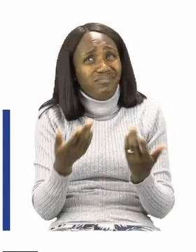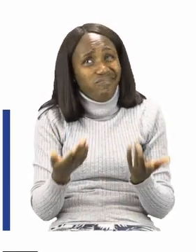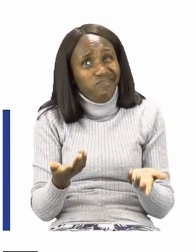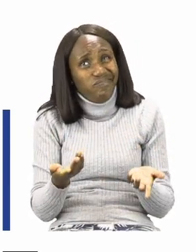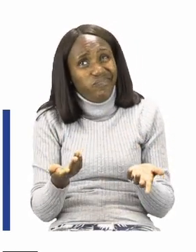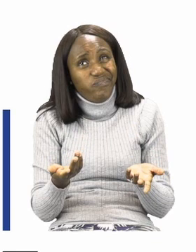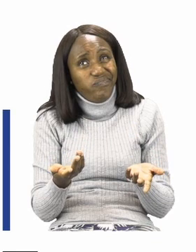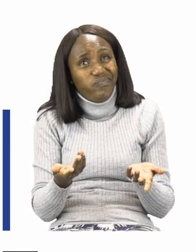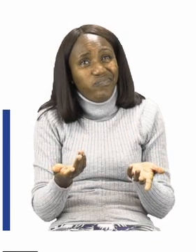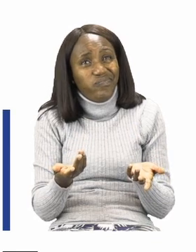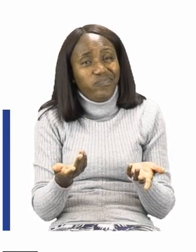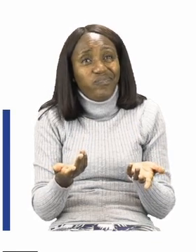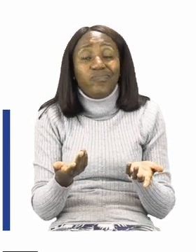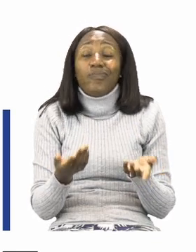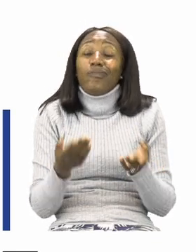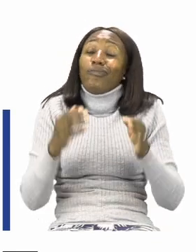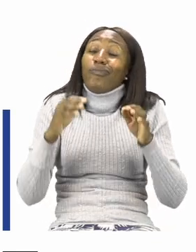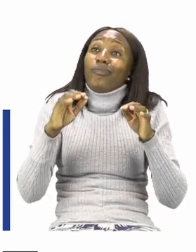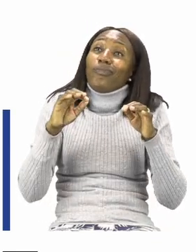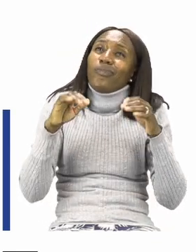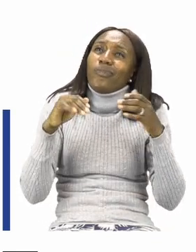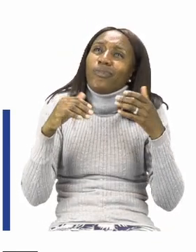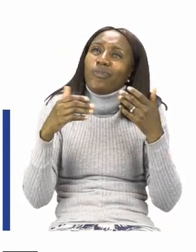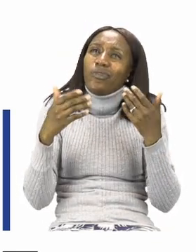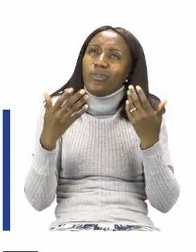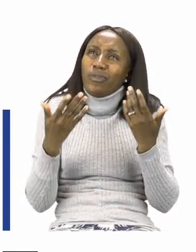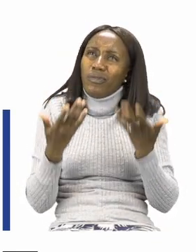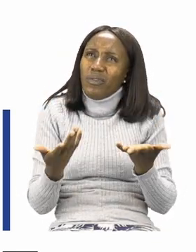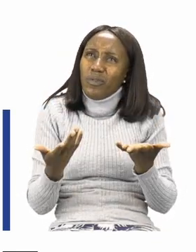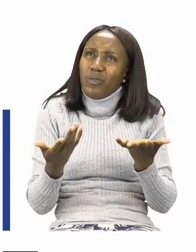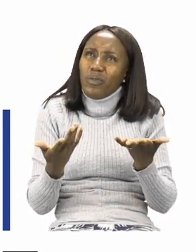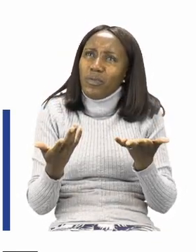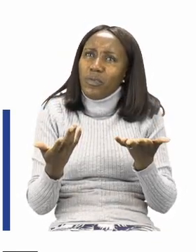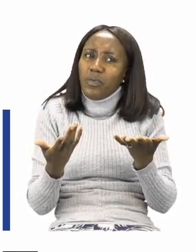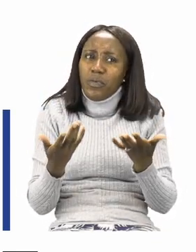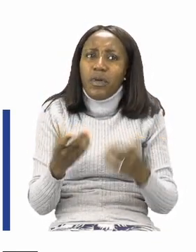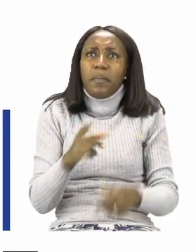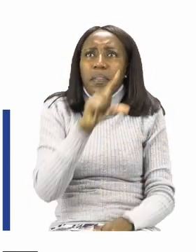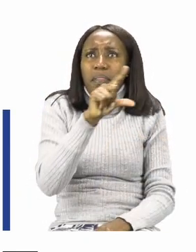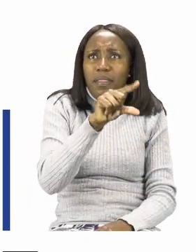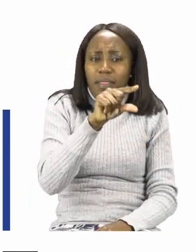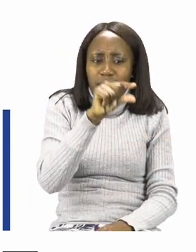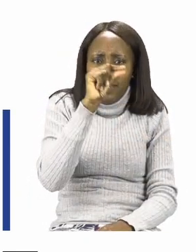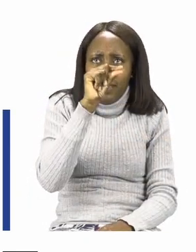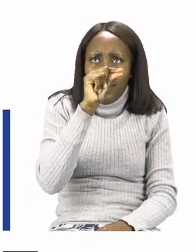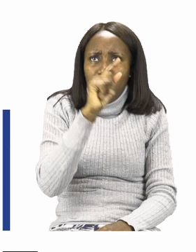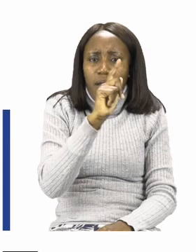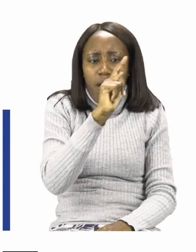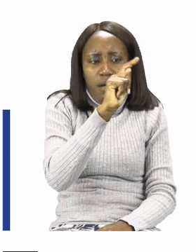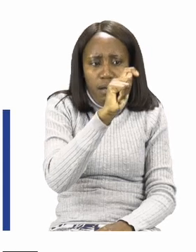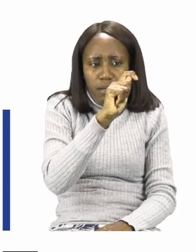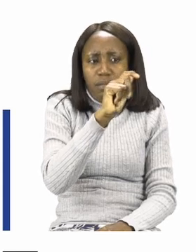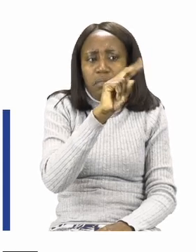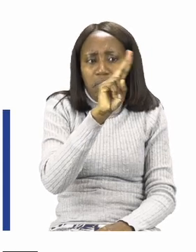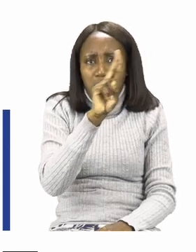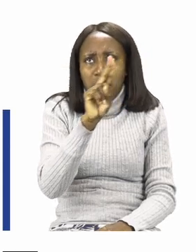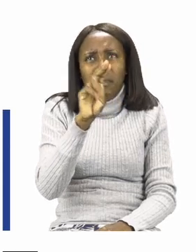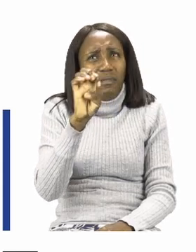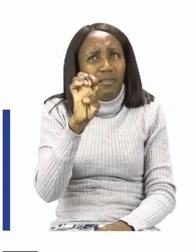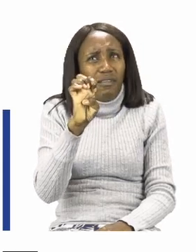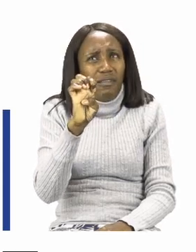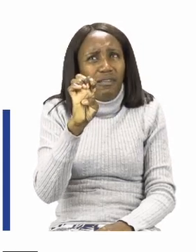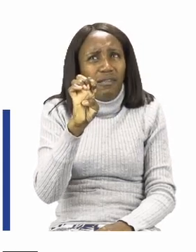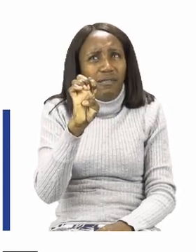Or will we say, I bought an new dress? Or will we